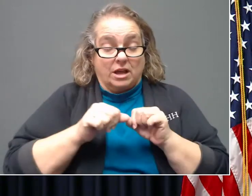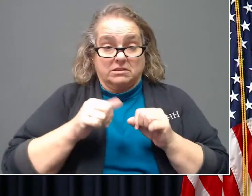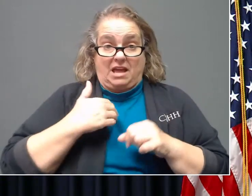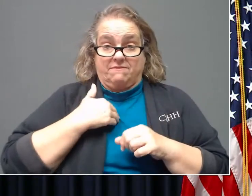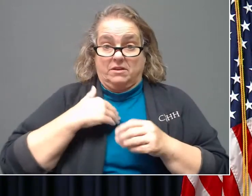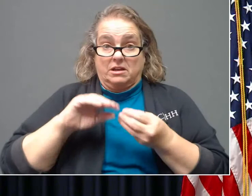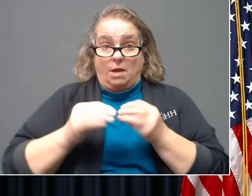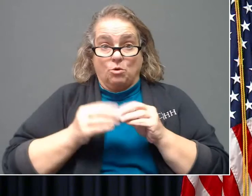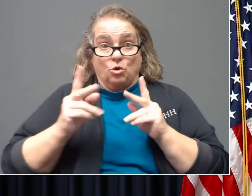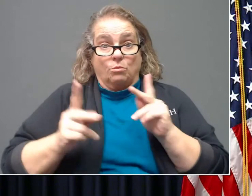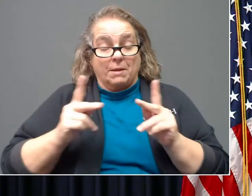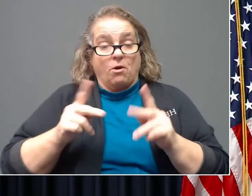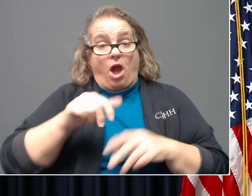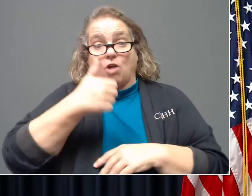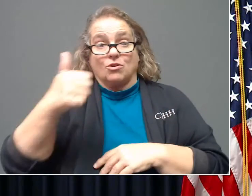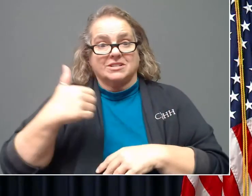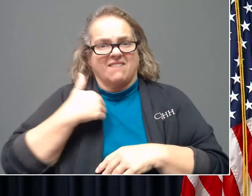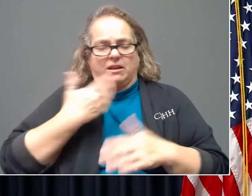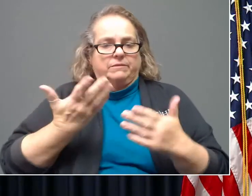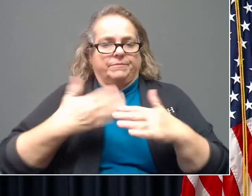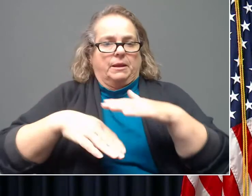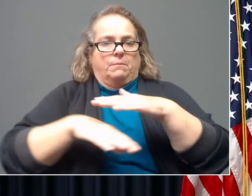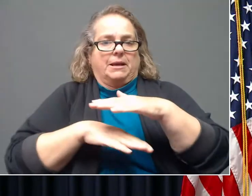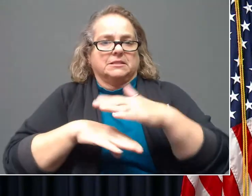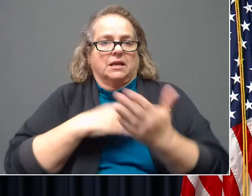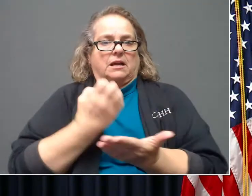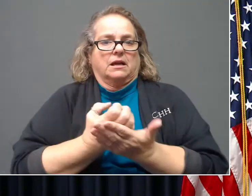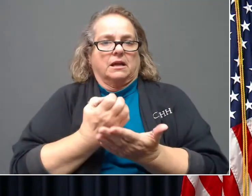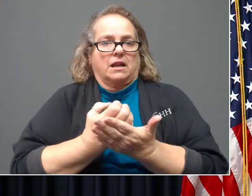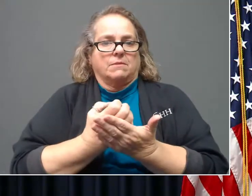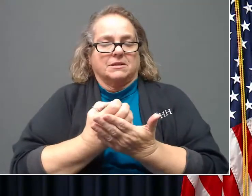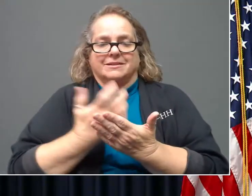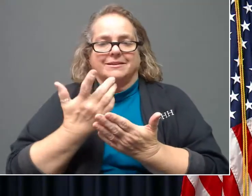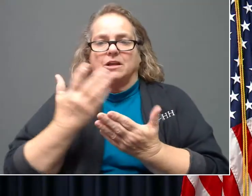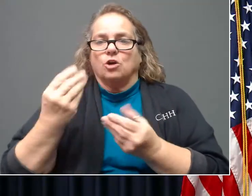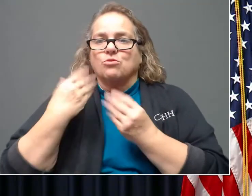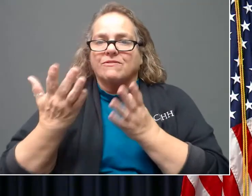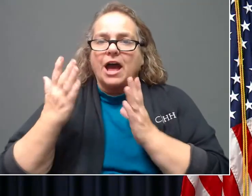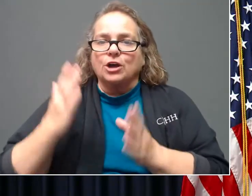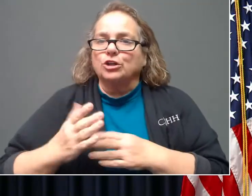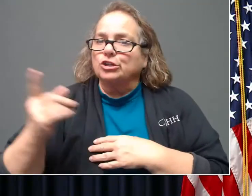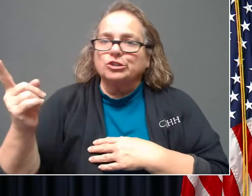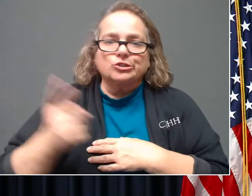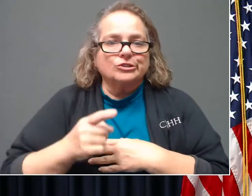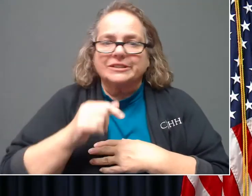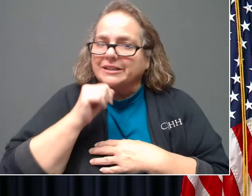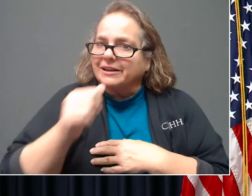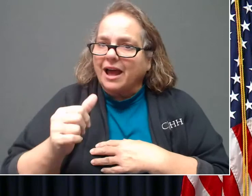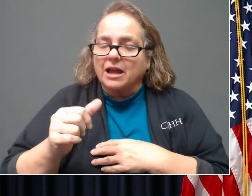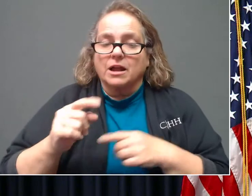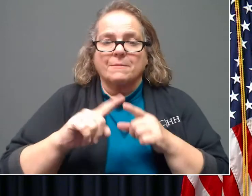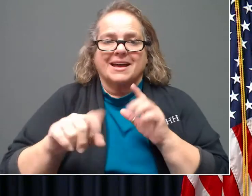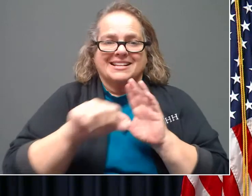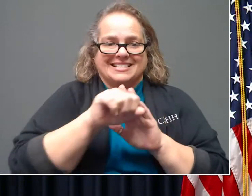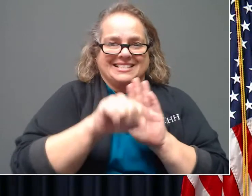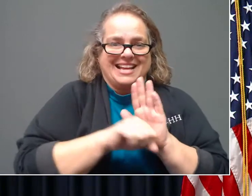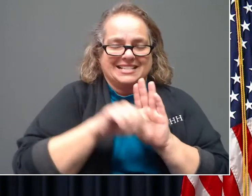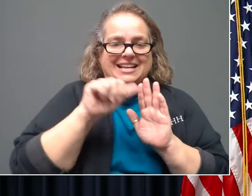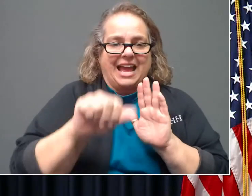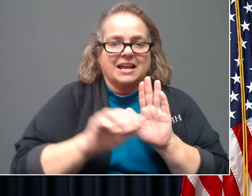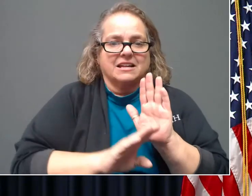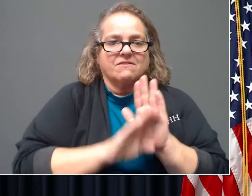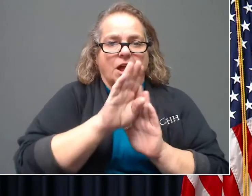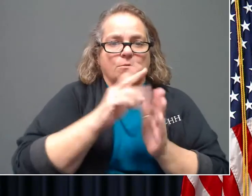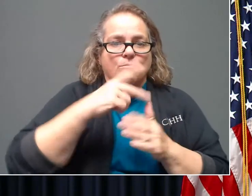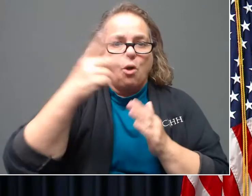economics for one of the private providers doesn't work right now. But states have been able to develop programs using funds like